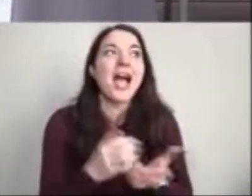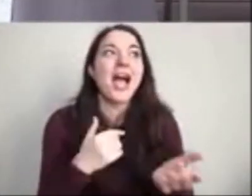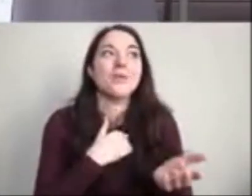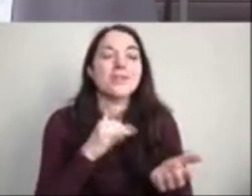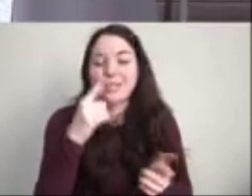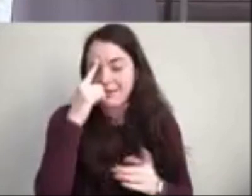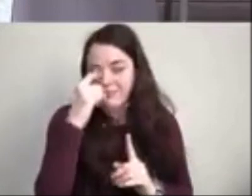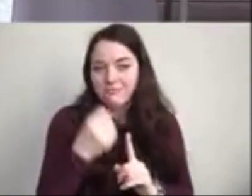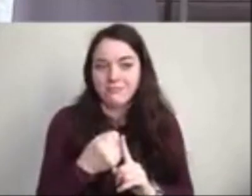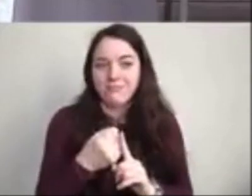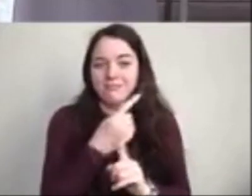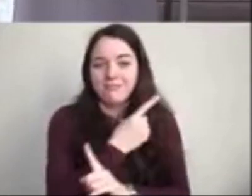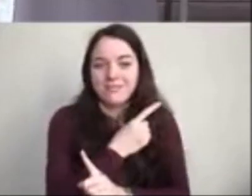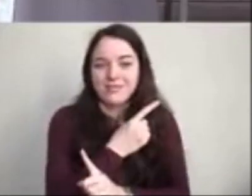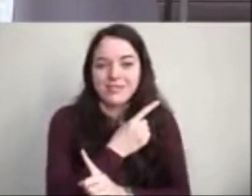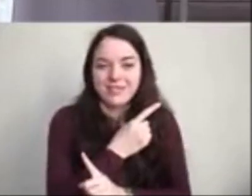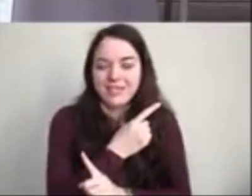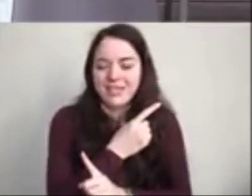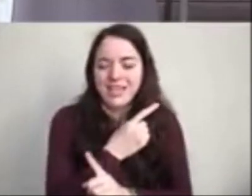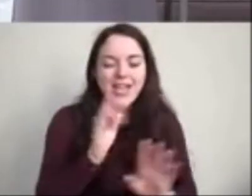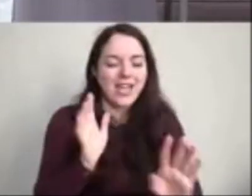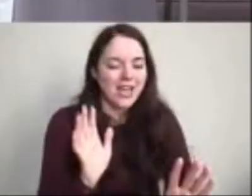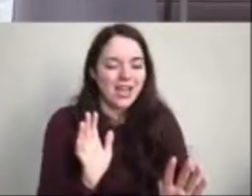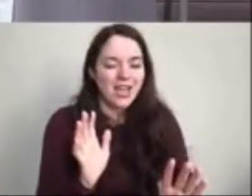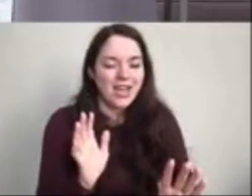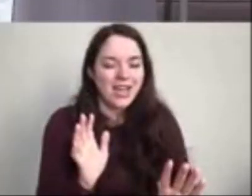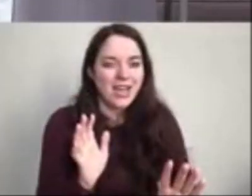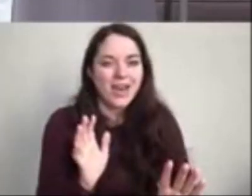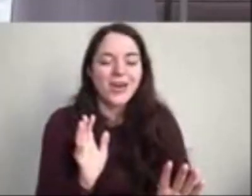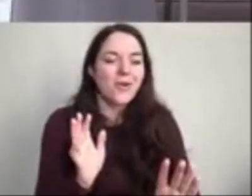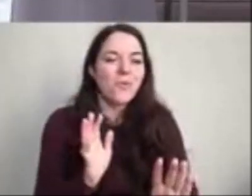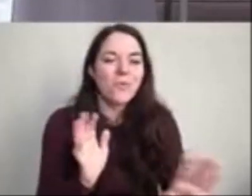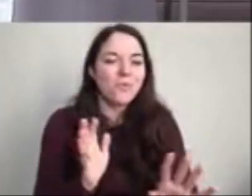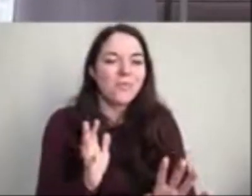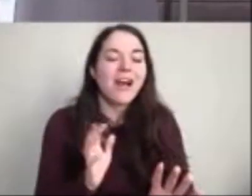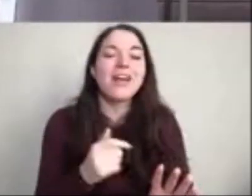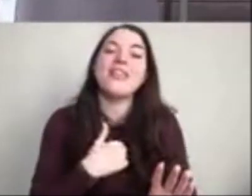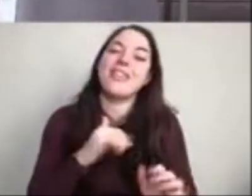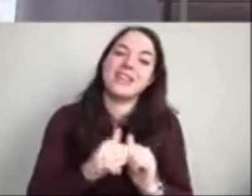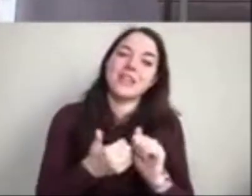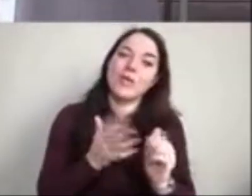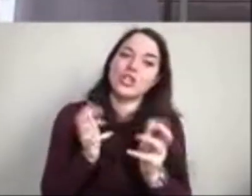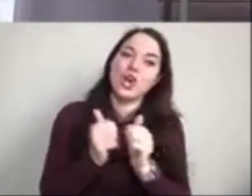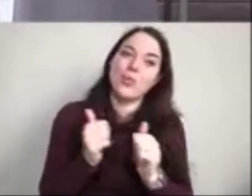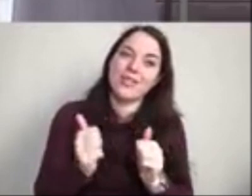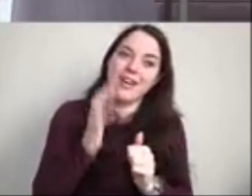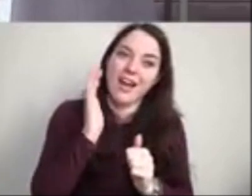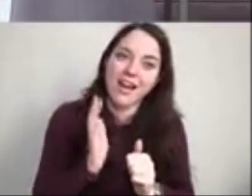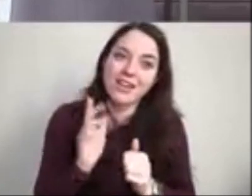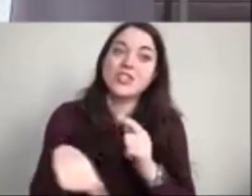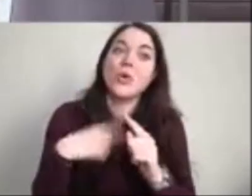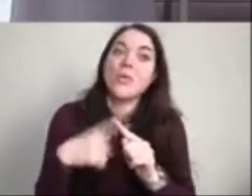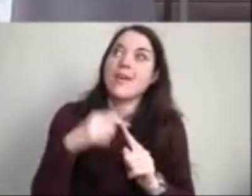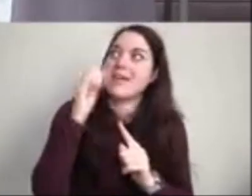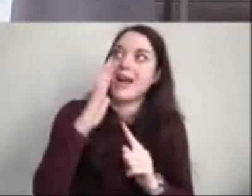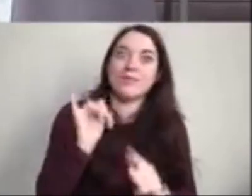was like, go ahead, stop playing. Go ahead. Stop. This is how I'm talking to God, because he's my friend. So this is how I'm talking to him. He's my friend.